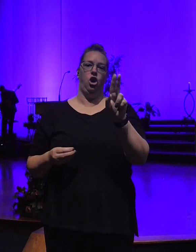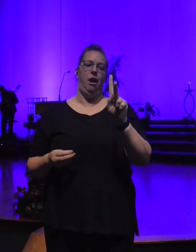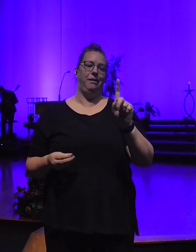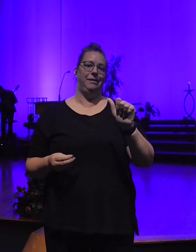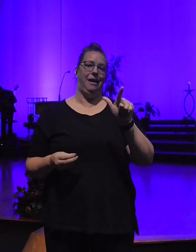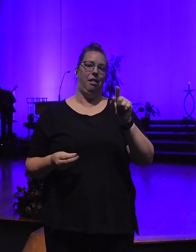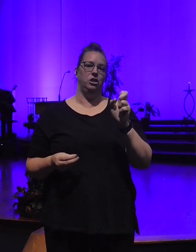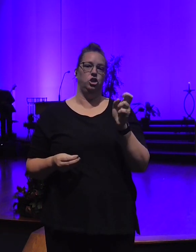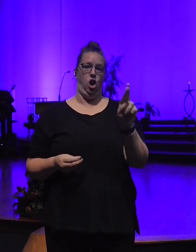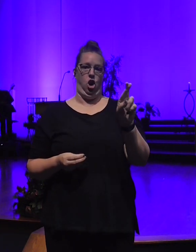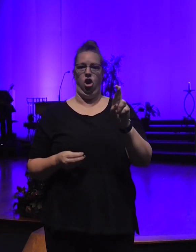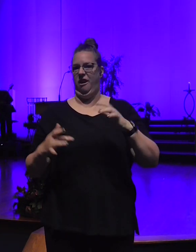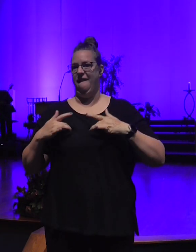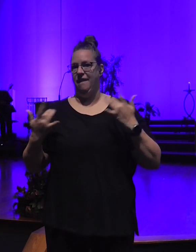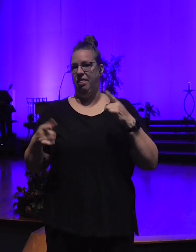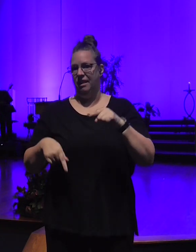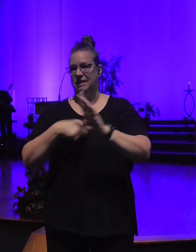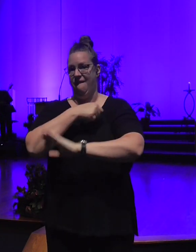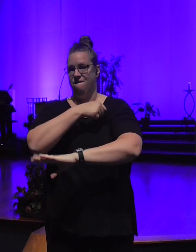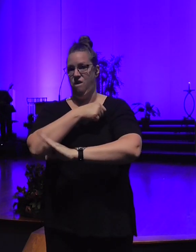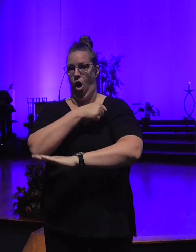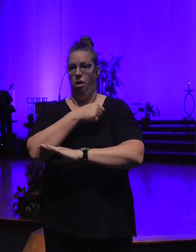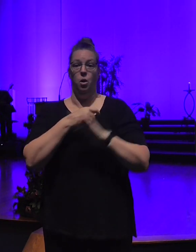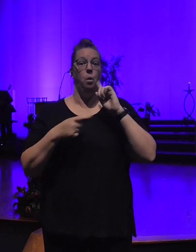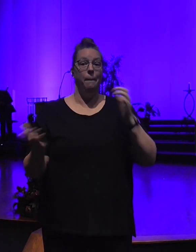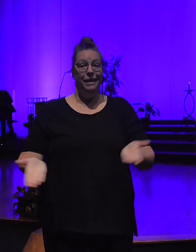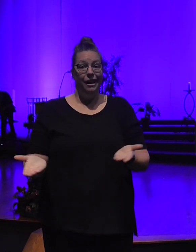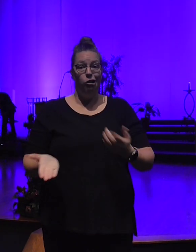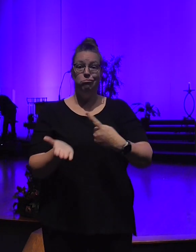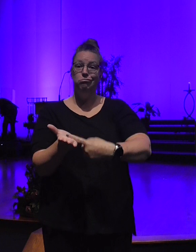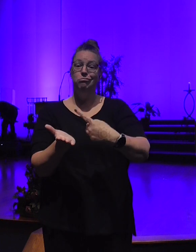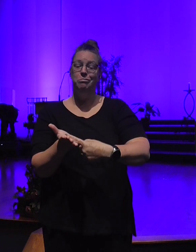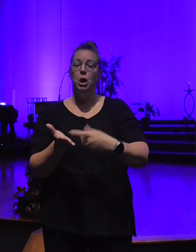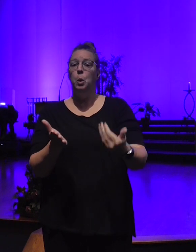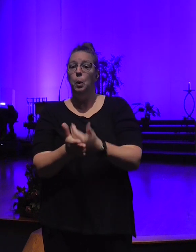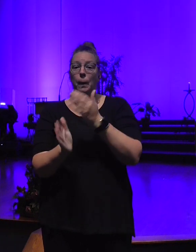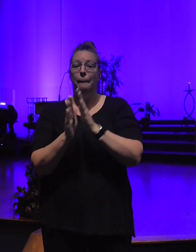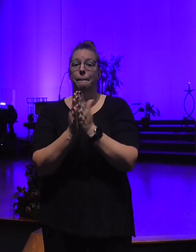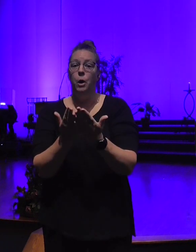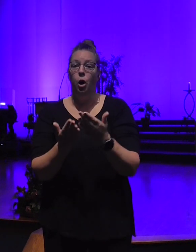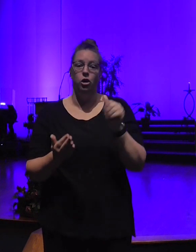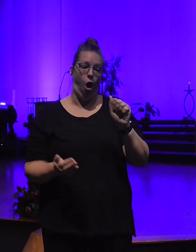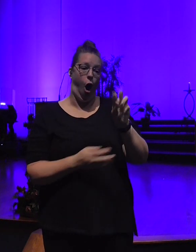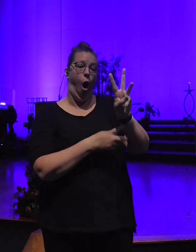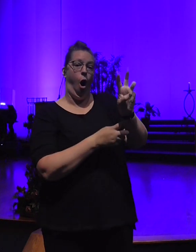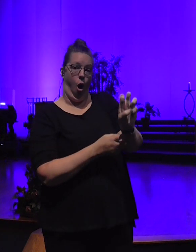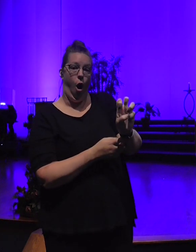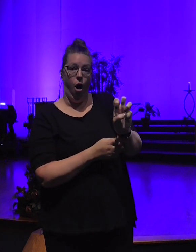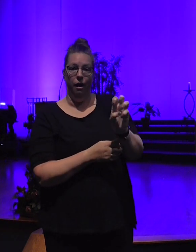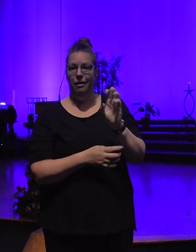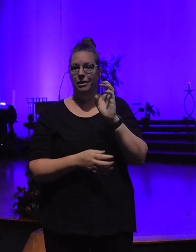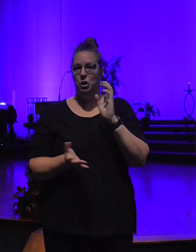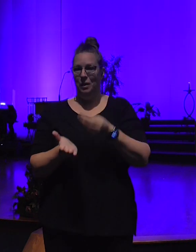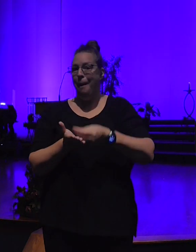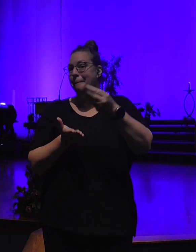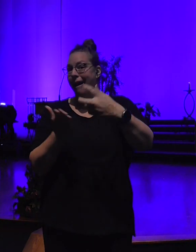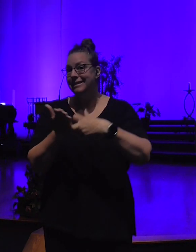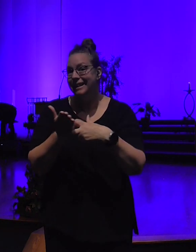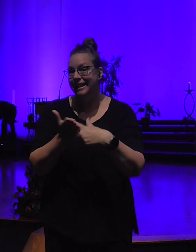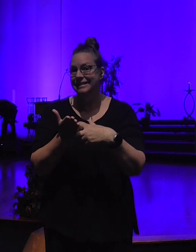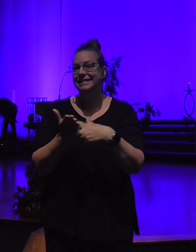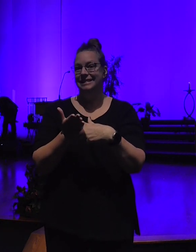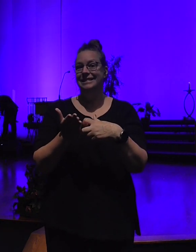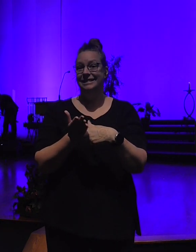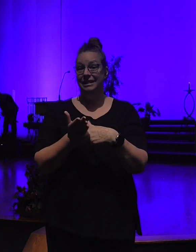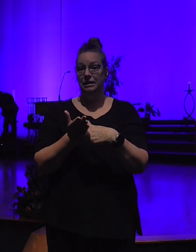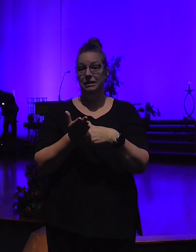talk about his latest book, Awe, the new science of everyday wonder and how it can transform your life. Purchase tickets at the event center or online,